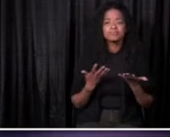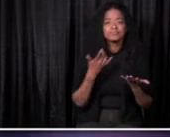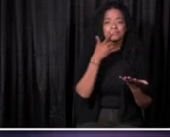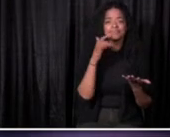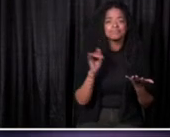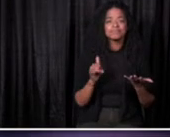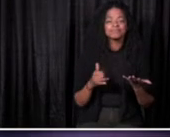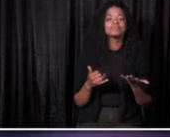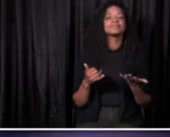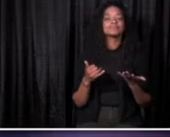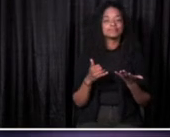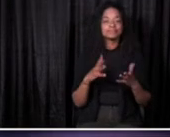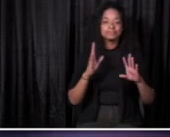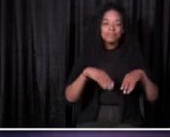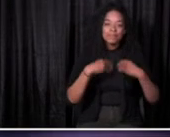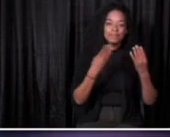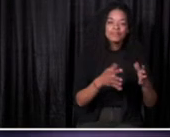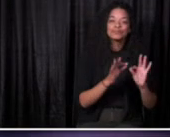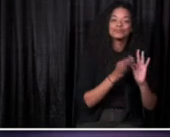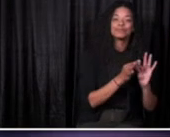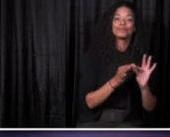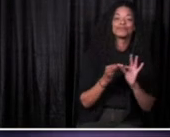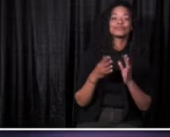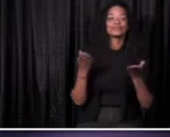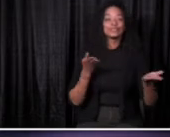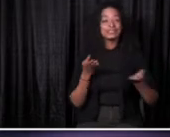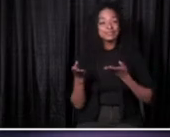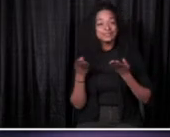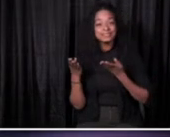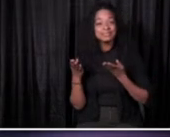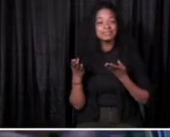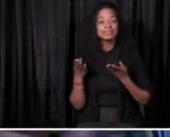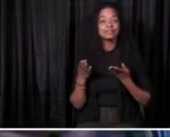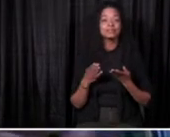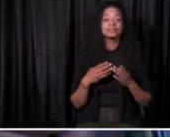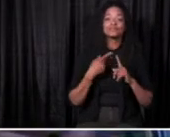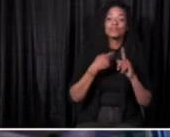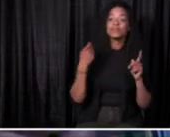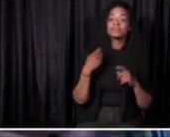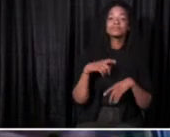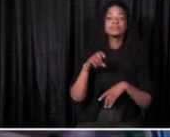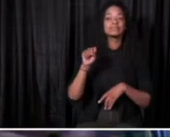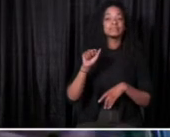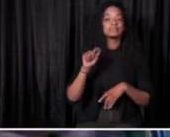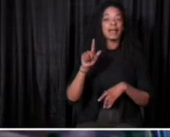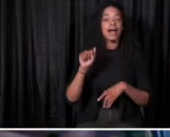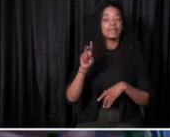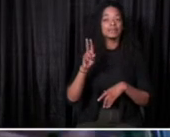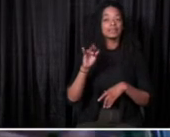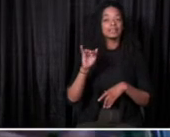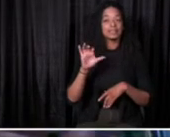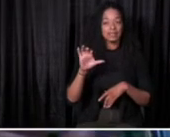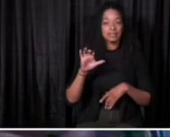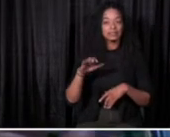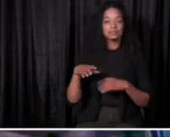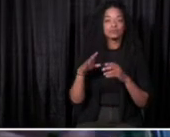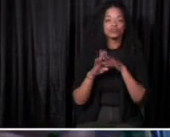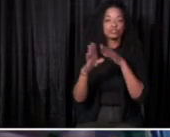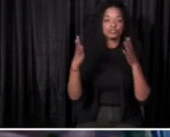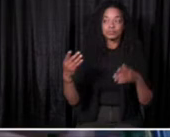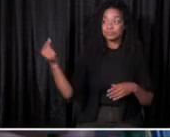interpretation services to Slavic refugees and